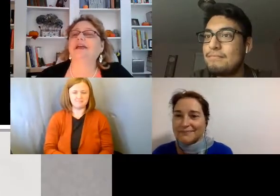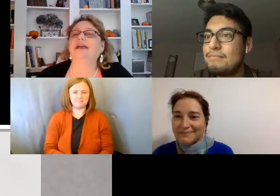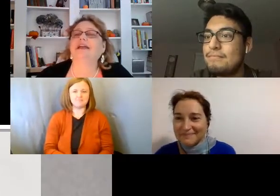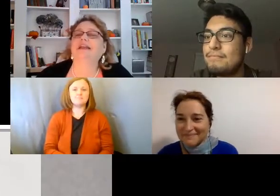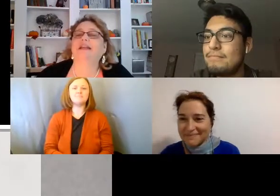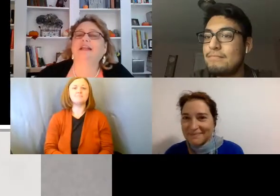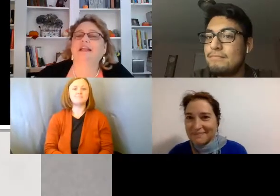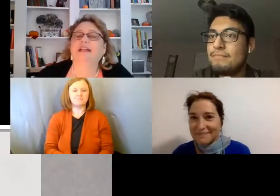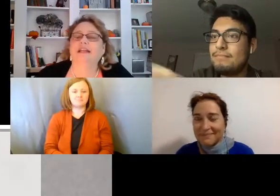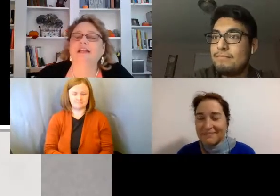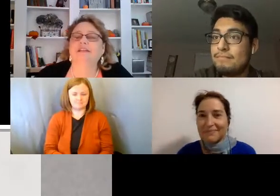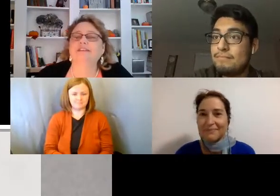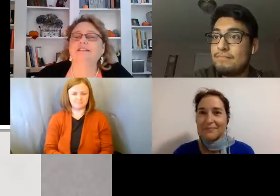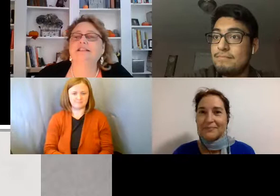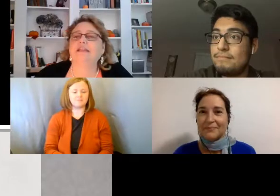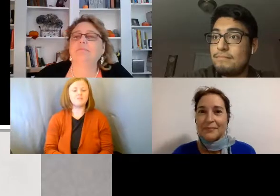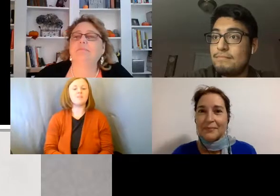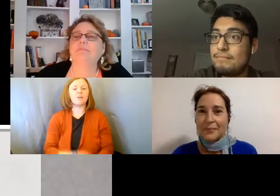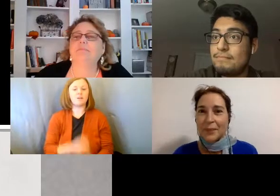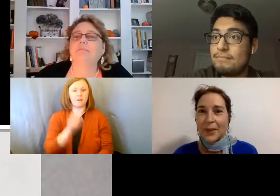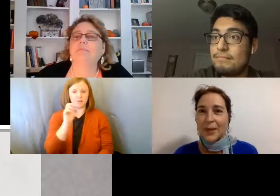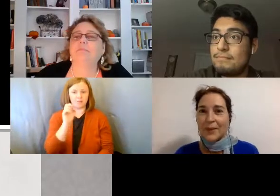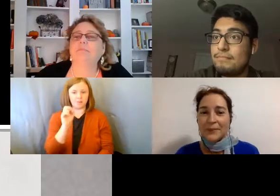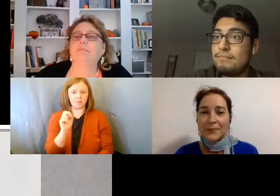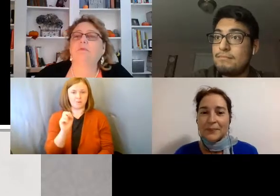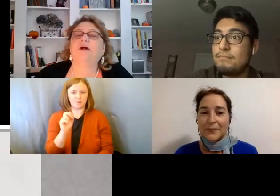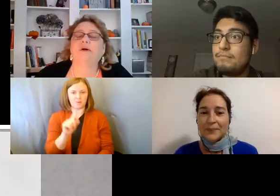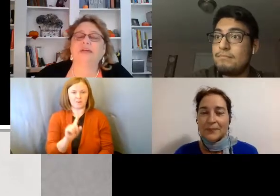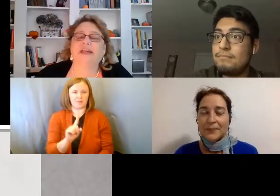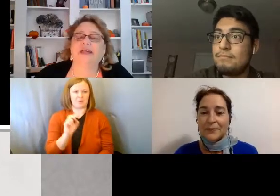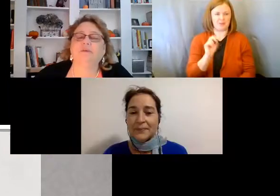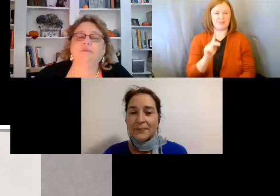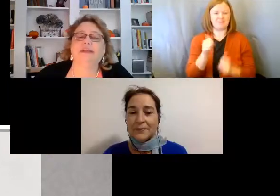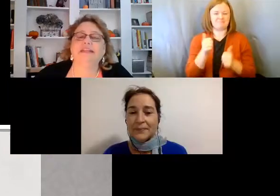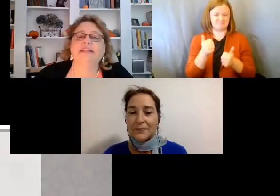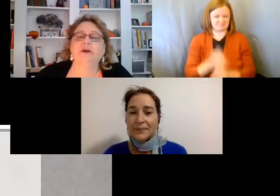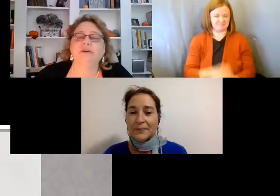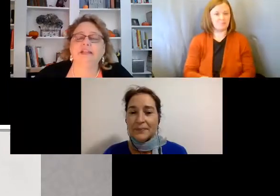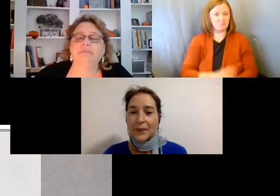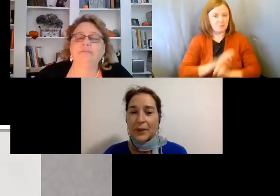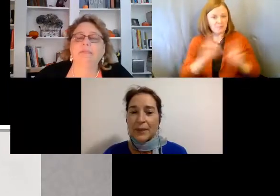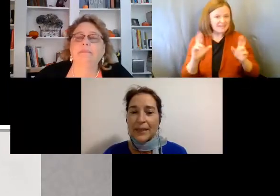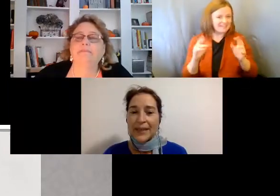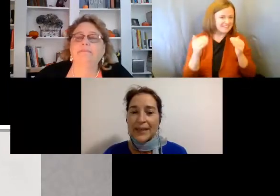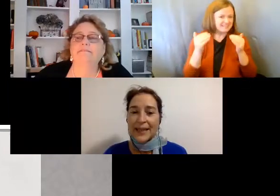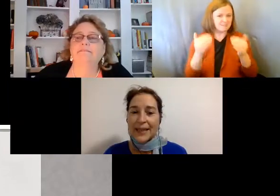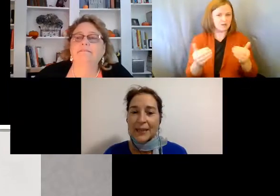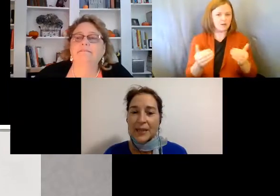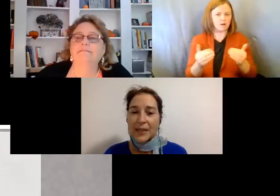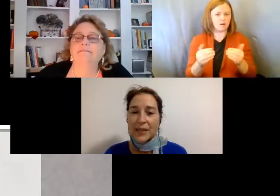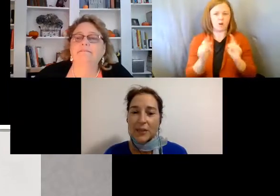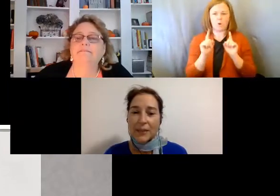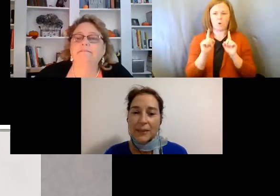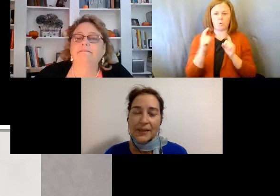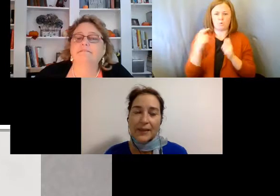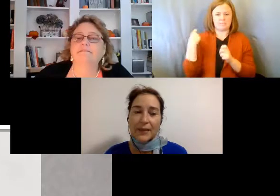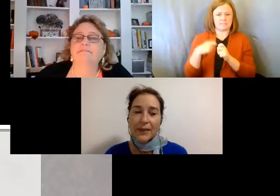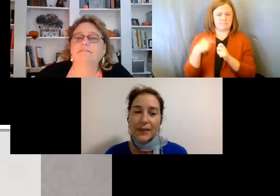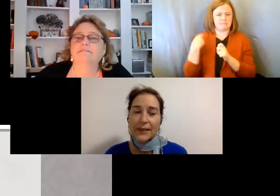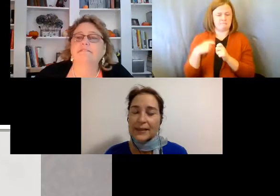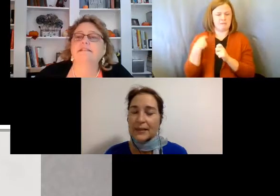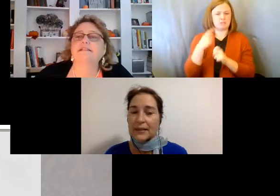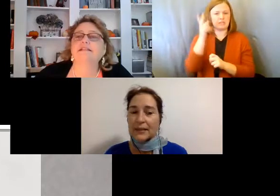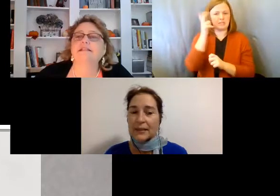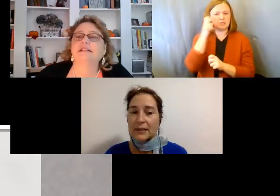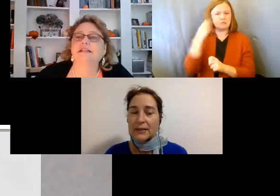Okay. It looks like. Bueno. Okay. We're ready to go again. Bueno. que estamos listos para empezar